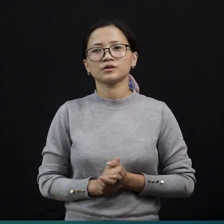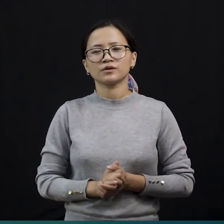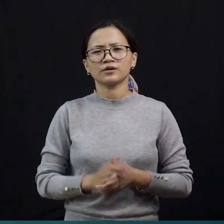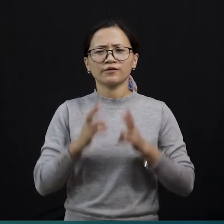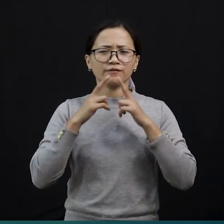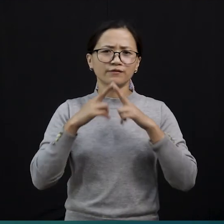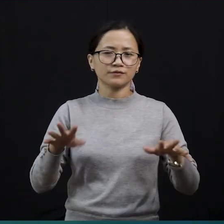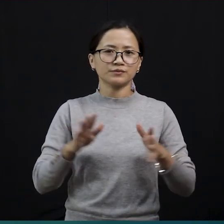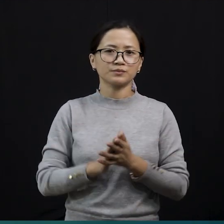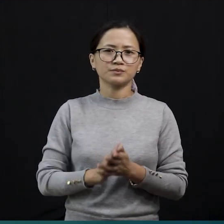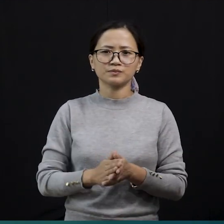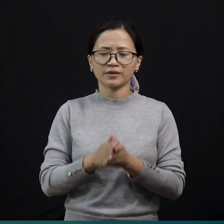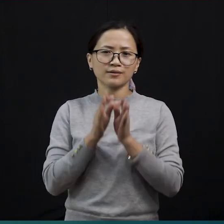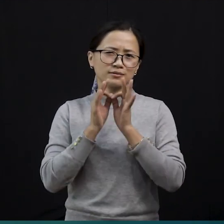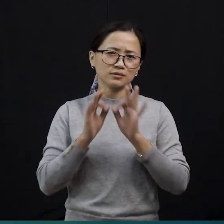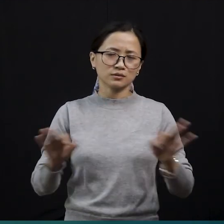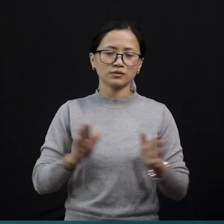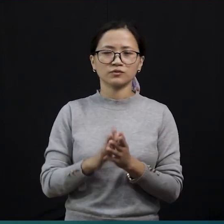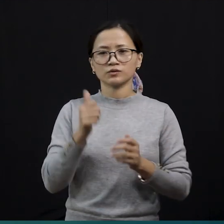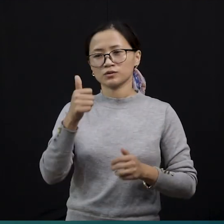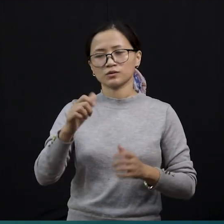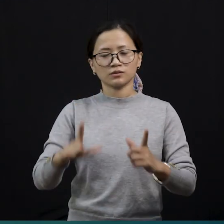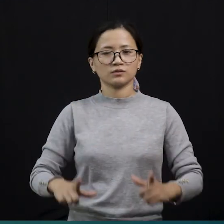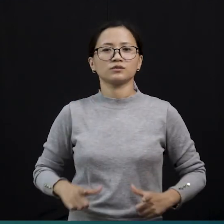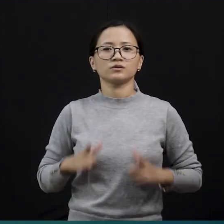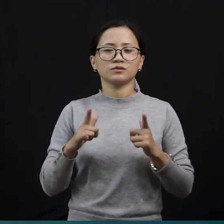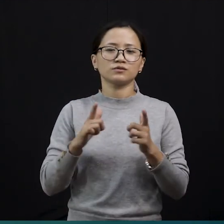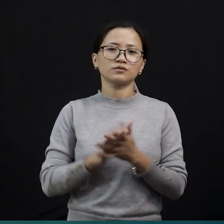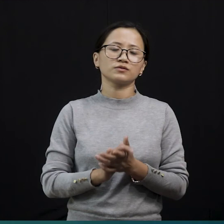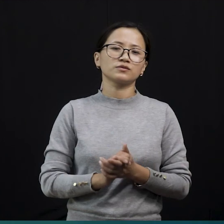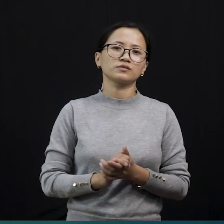very simple and good life. At